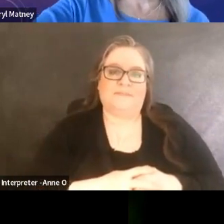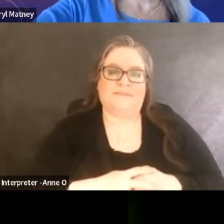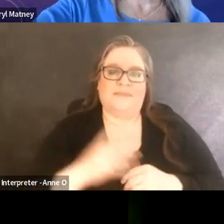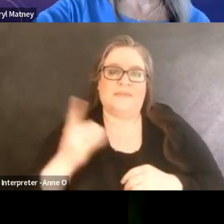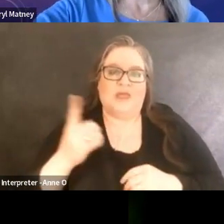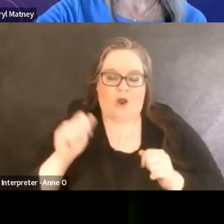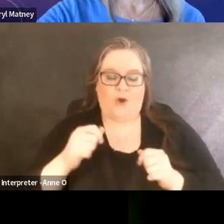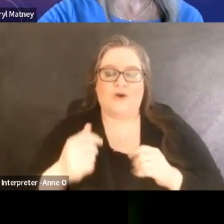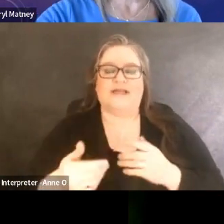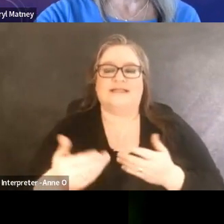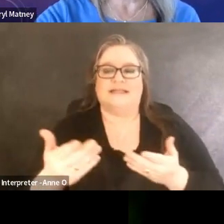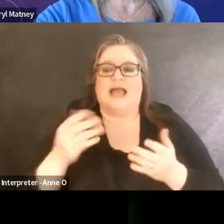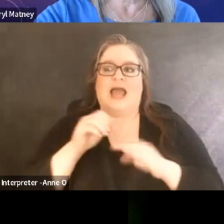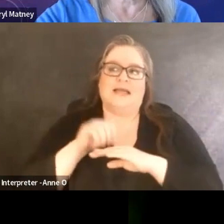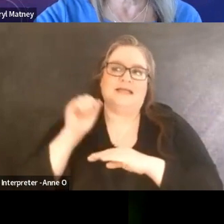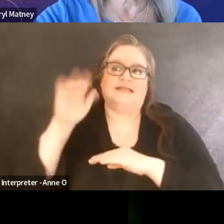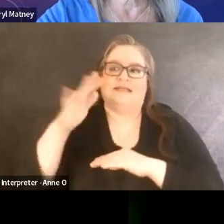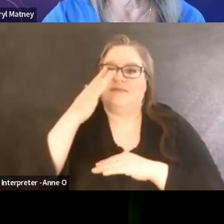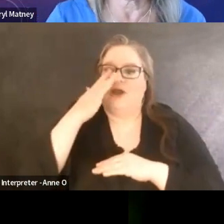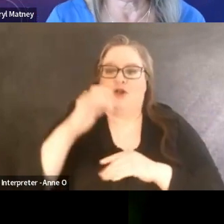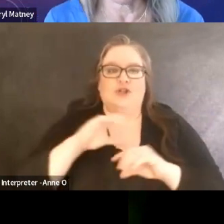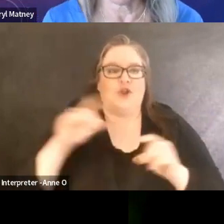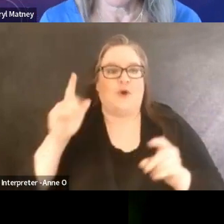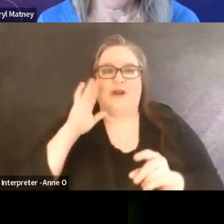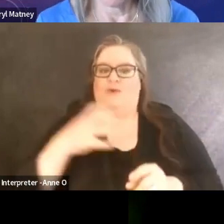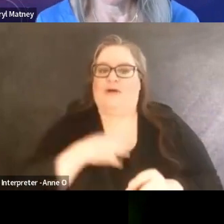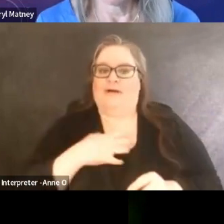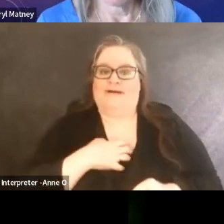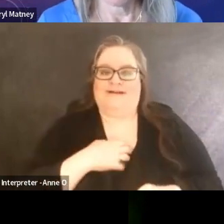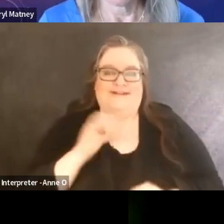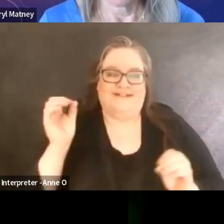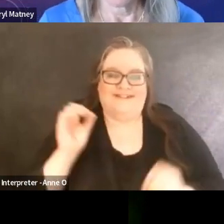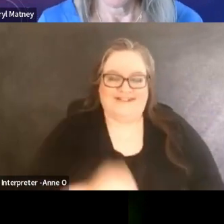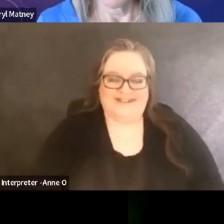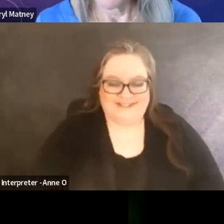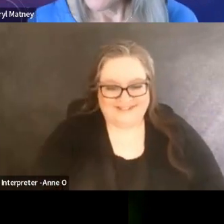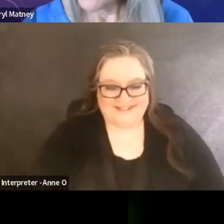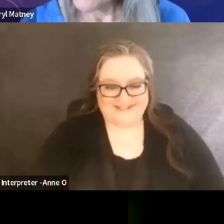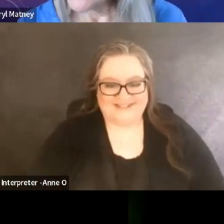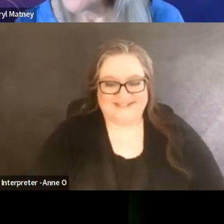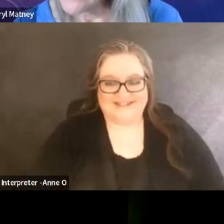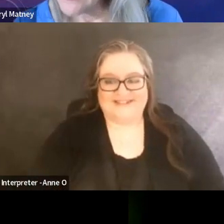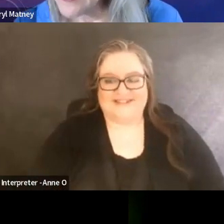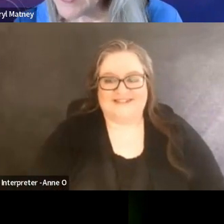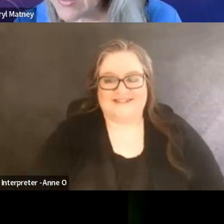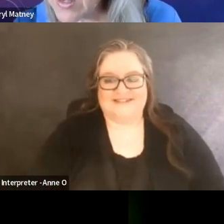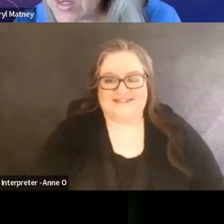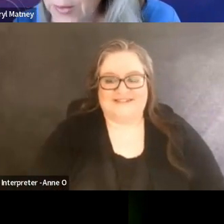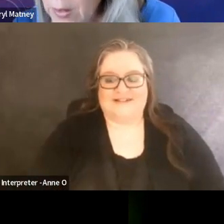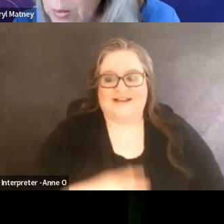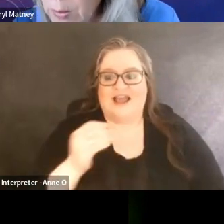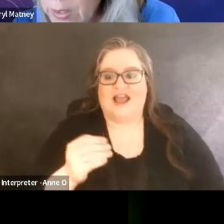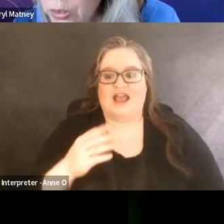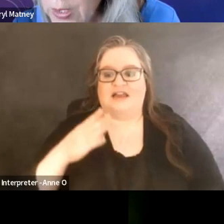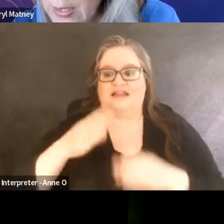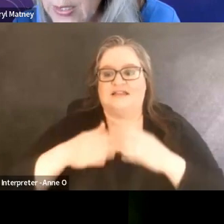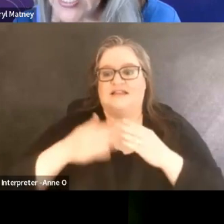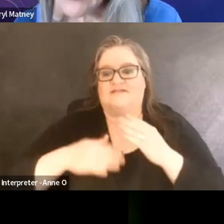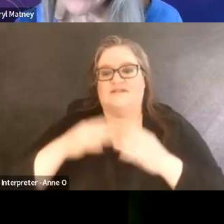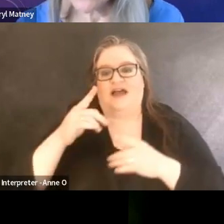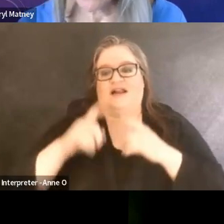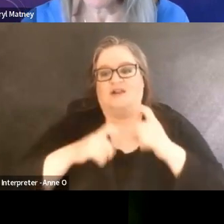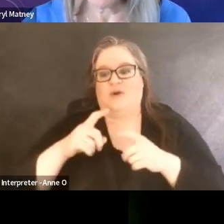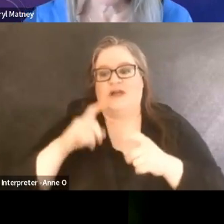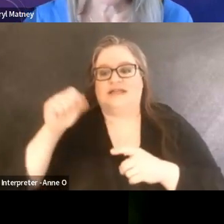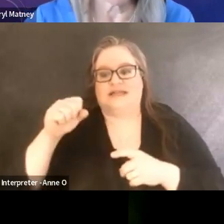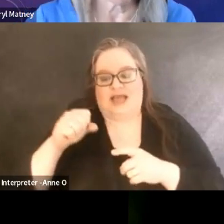submit early. Nobody will fuss. And here's the final question.